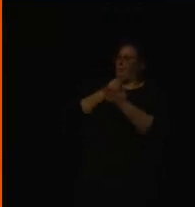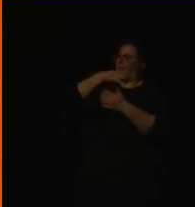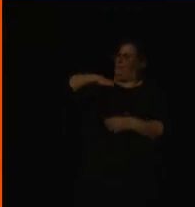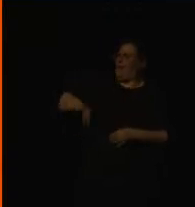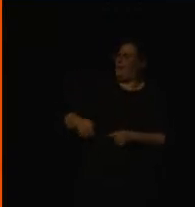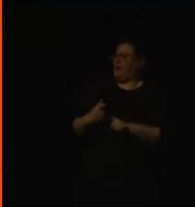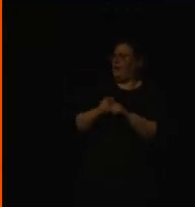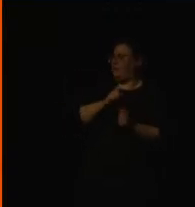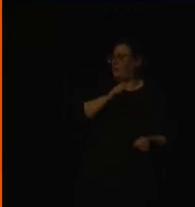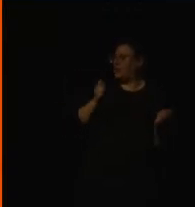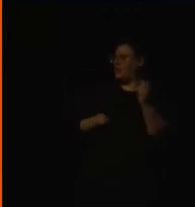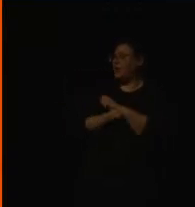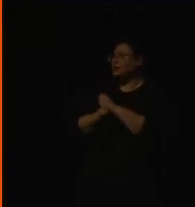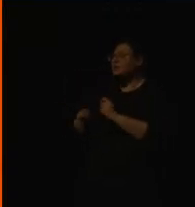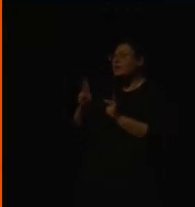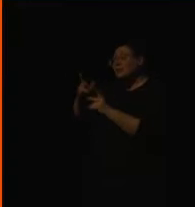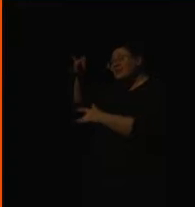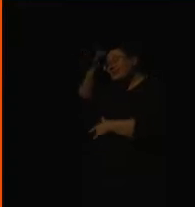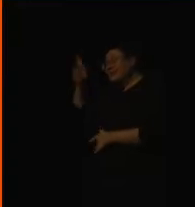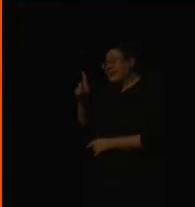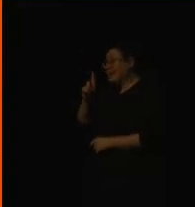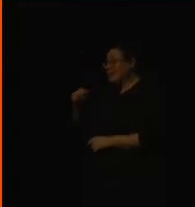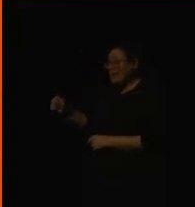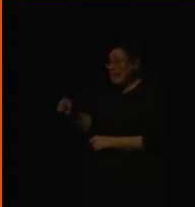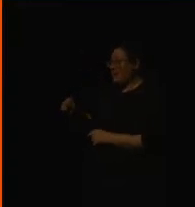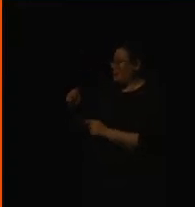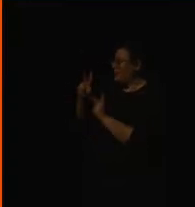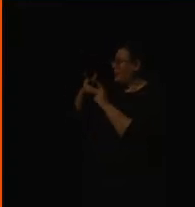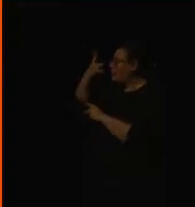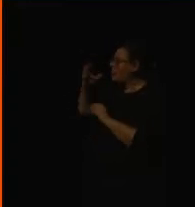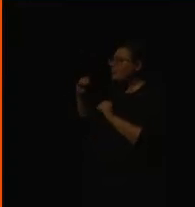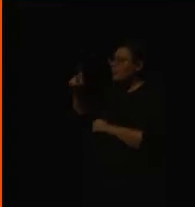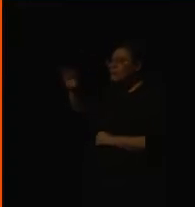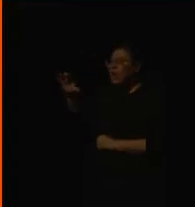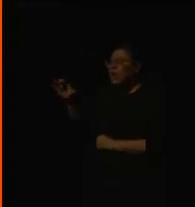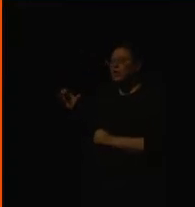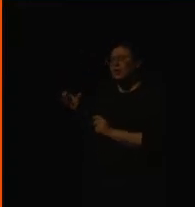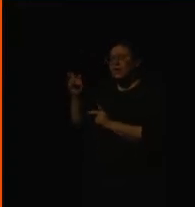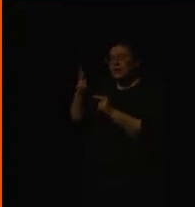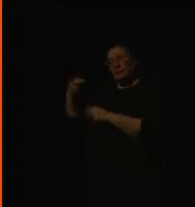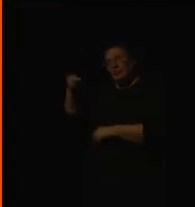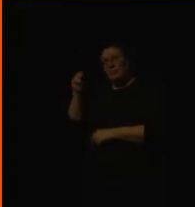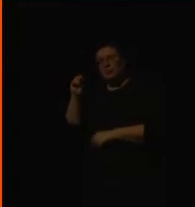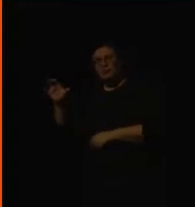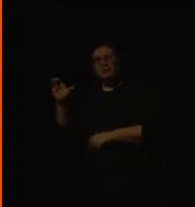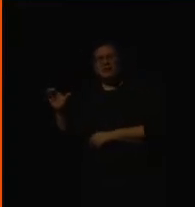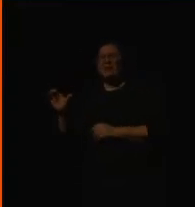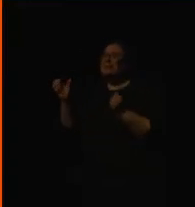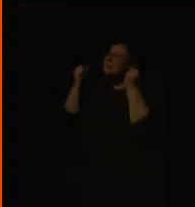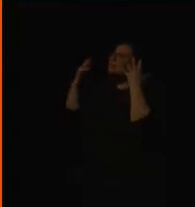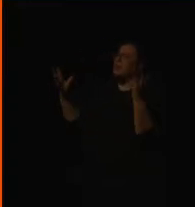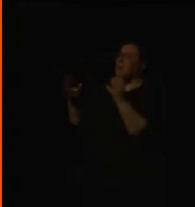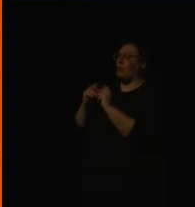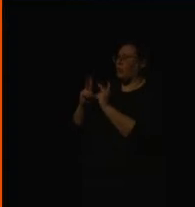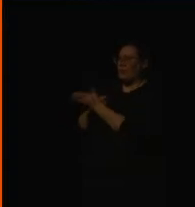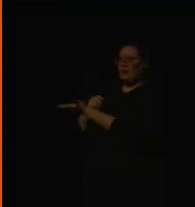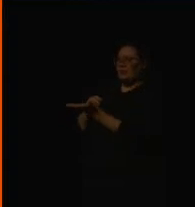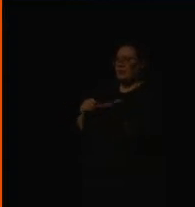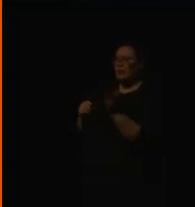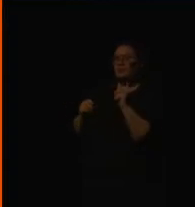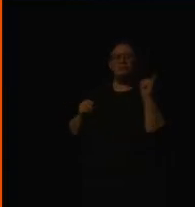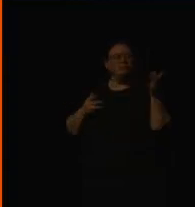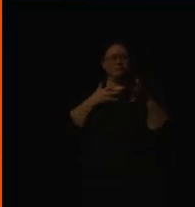transformation. Sick and disabled people, undocumented people, people of color, and so many more. No